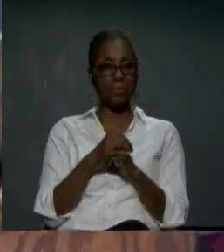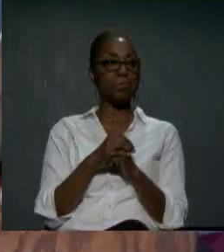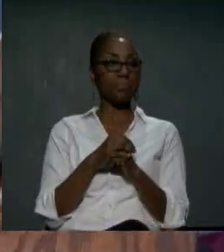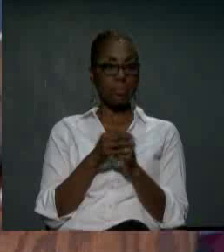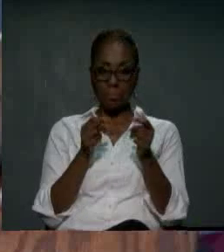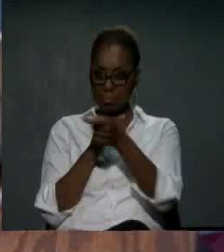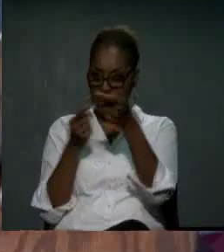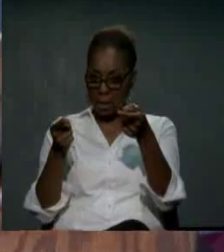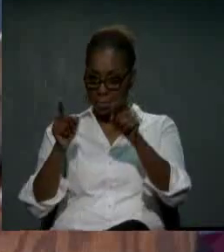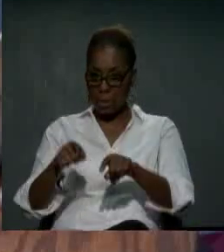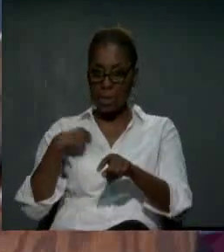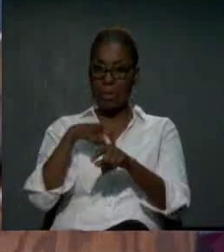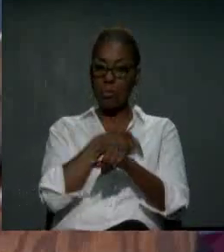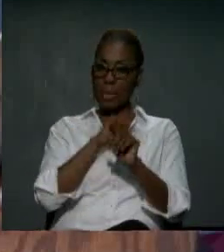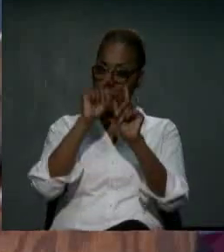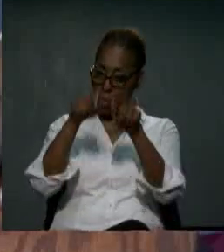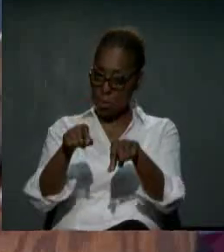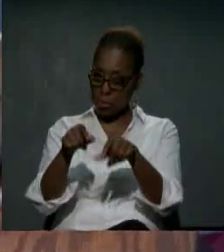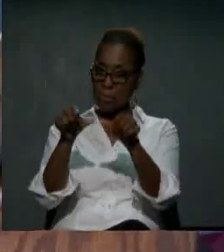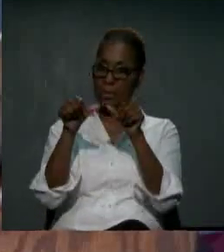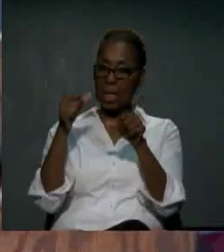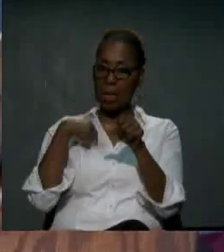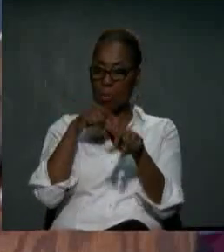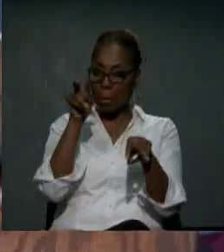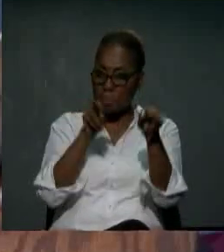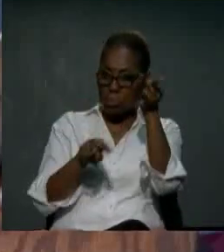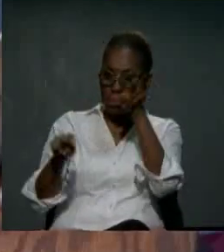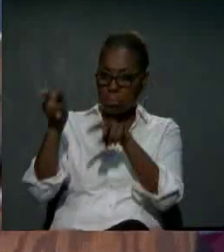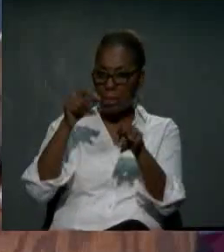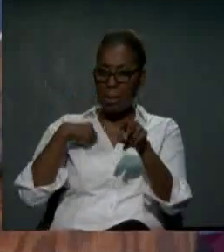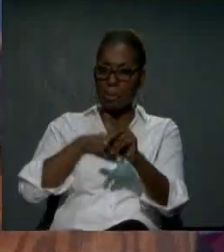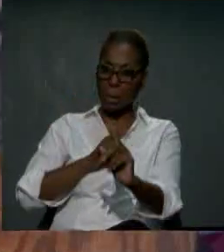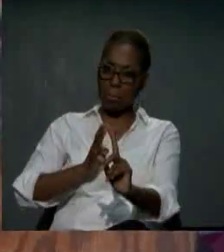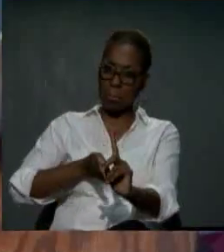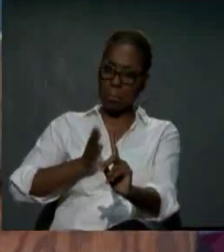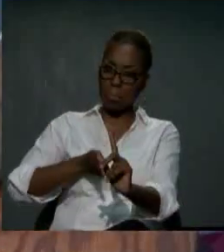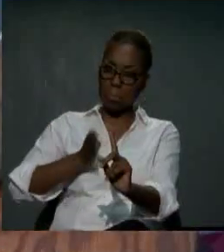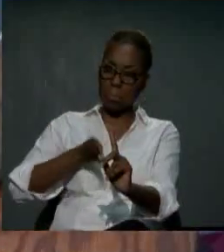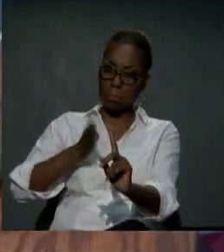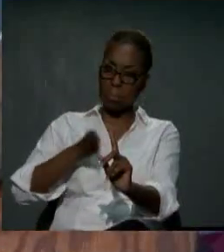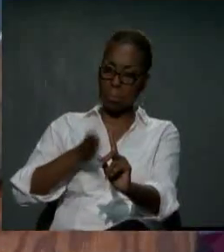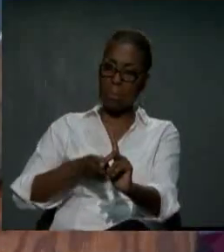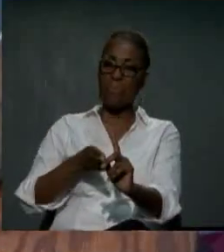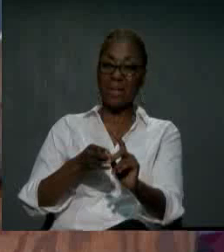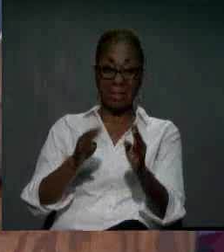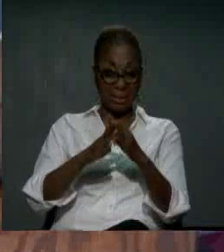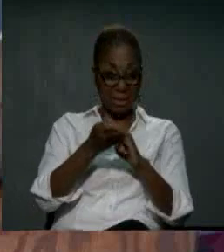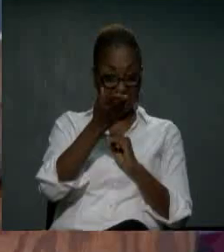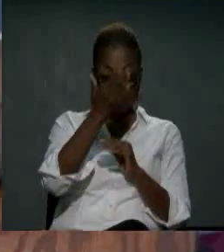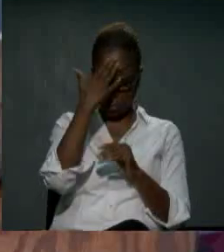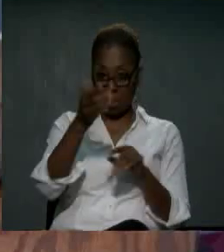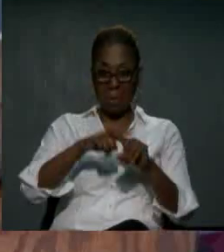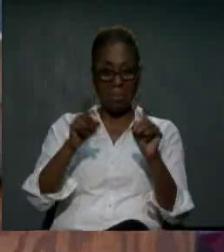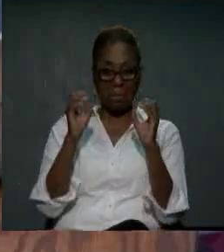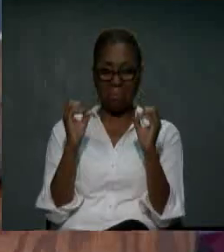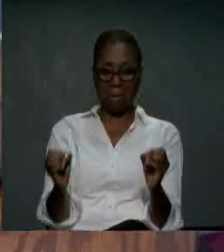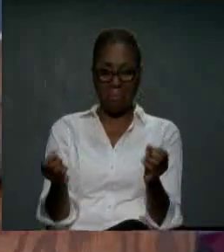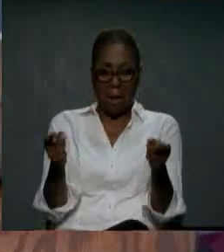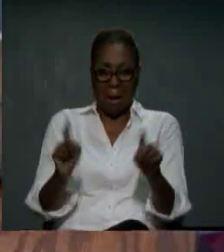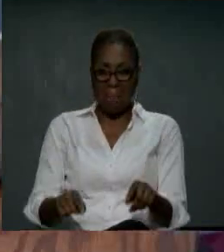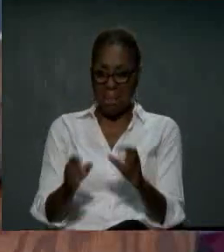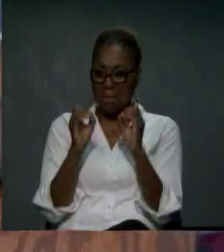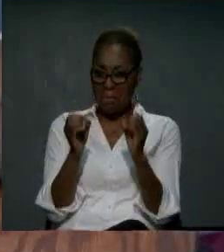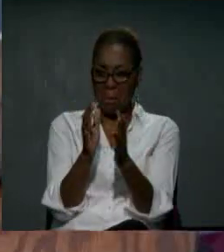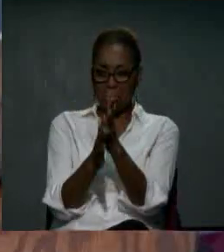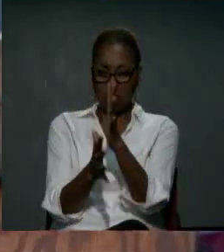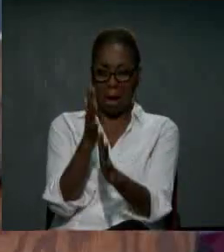agreement, we went out to the site. We've looked at it. We've been there many times. I don't know how many times the city been out there, but ain't nothing moving out there. There's no